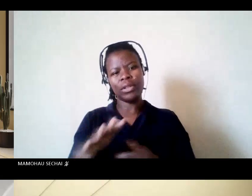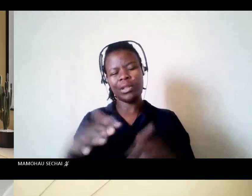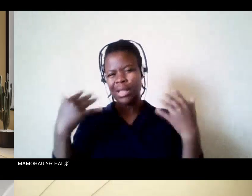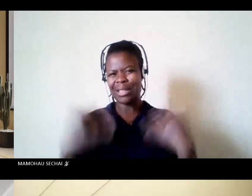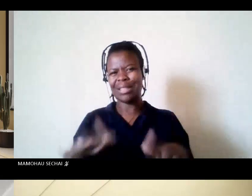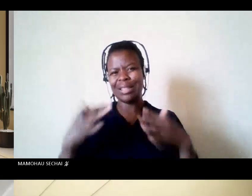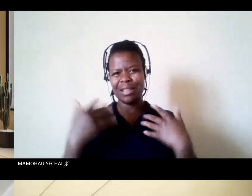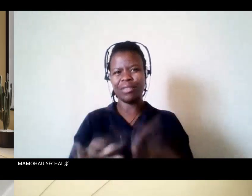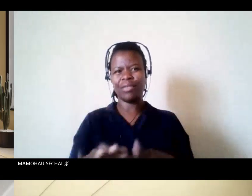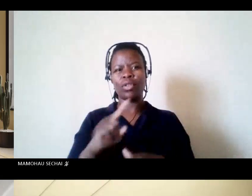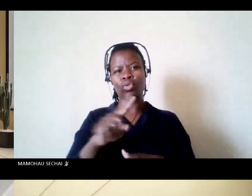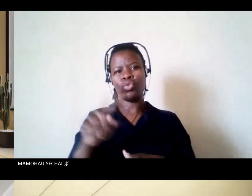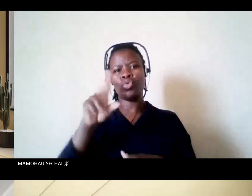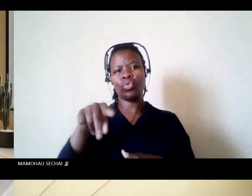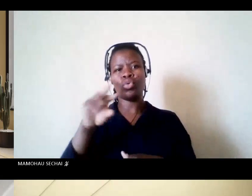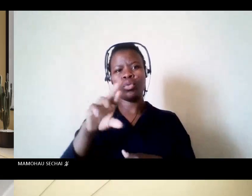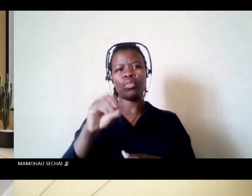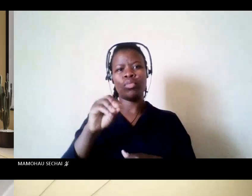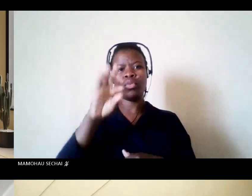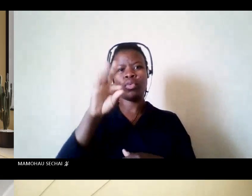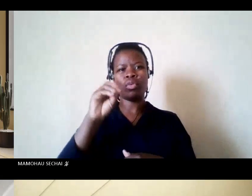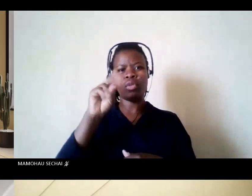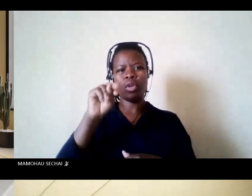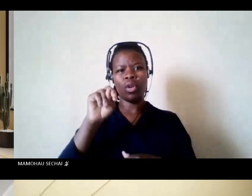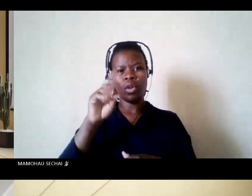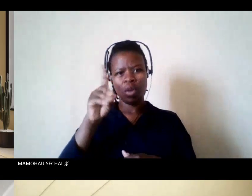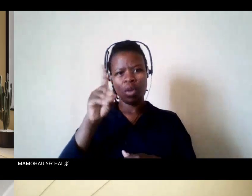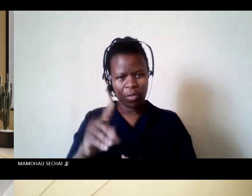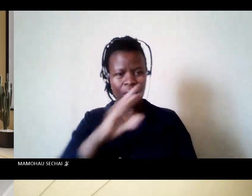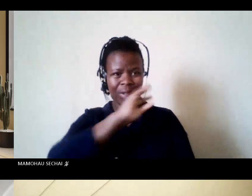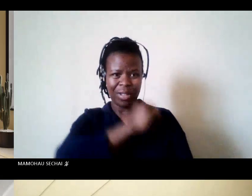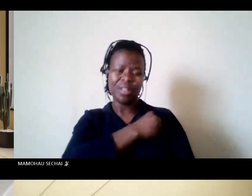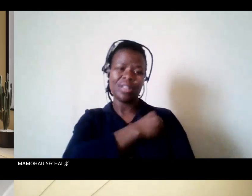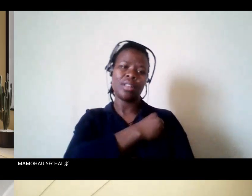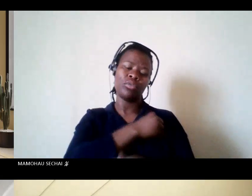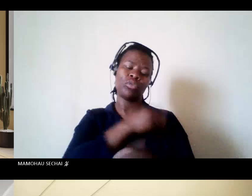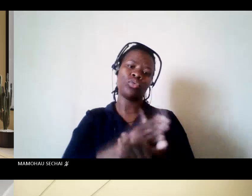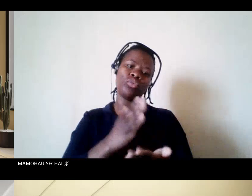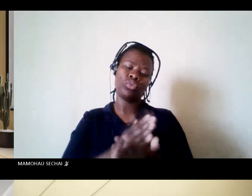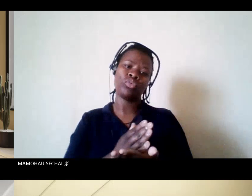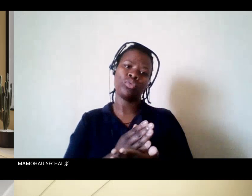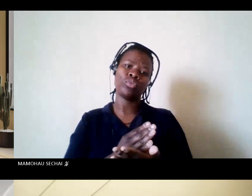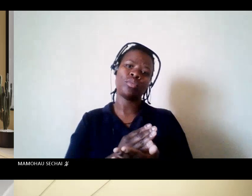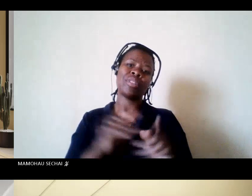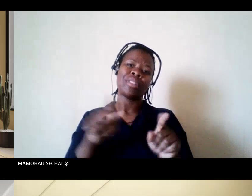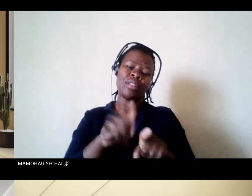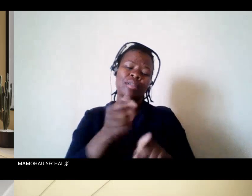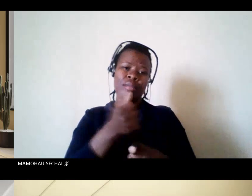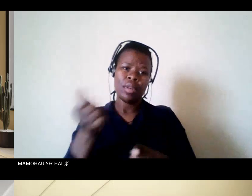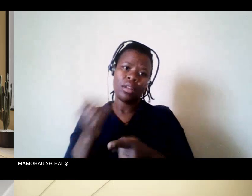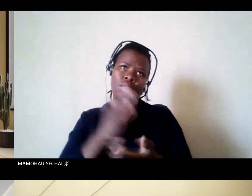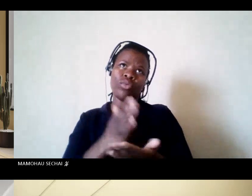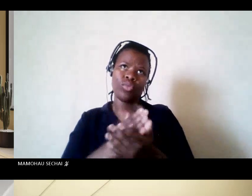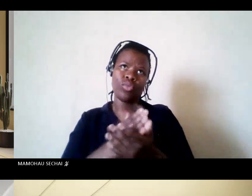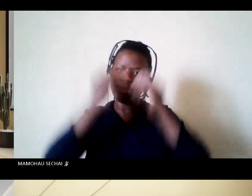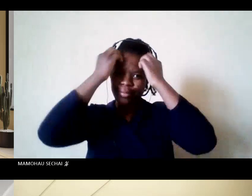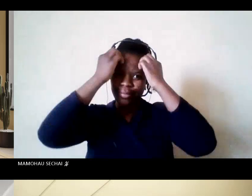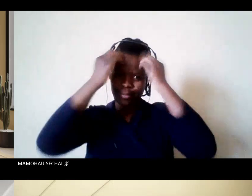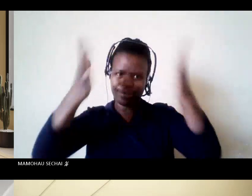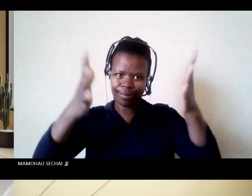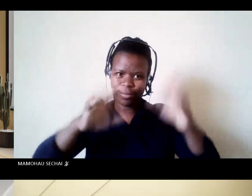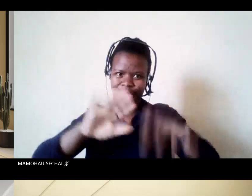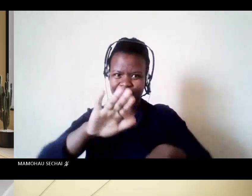disabilities, and they always rely on family and others. But I don't really know whether there is a place where